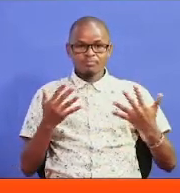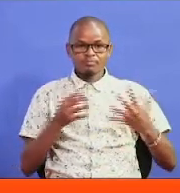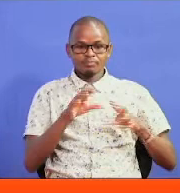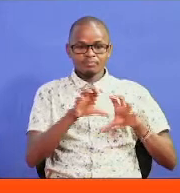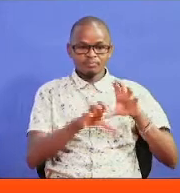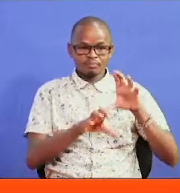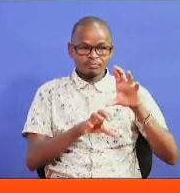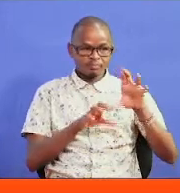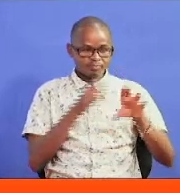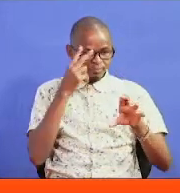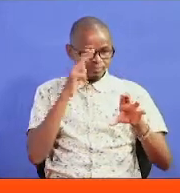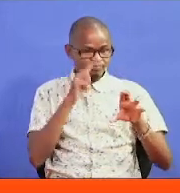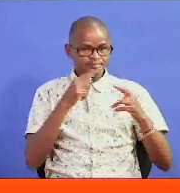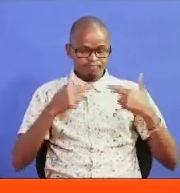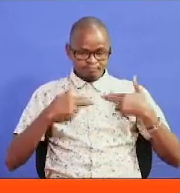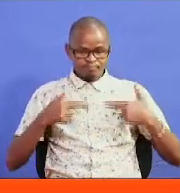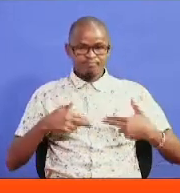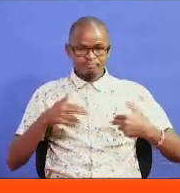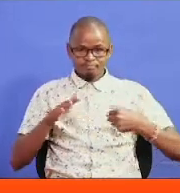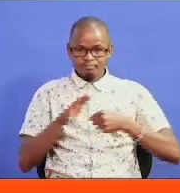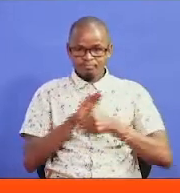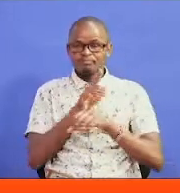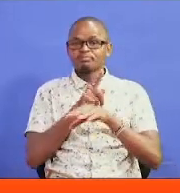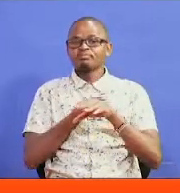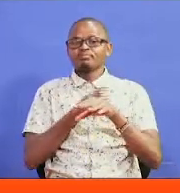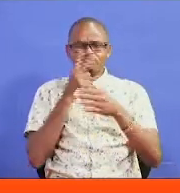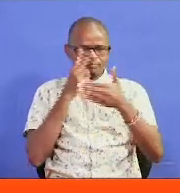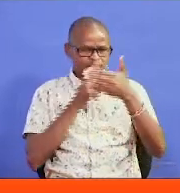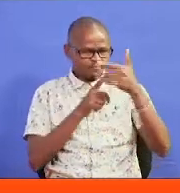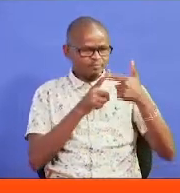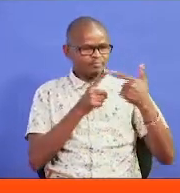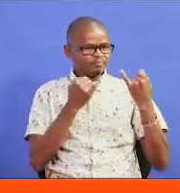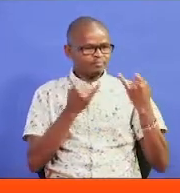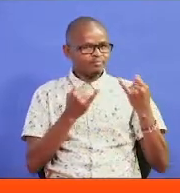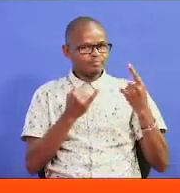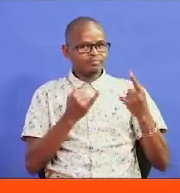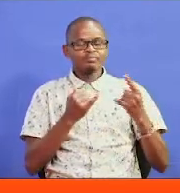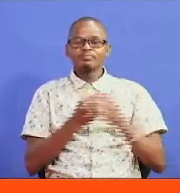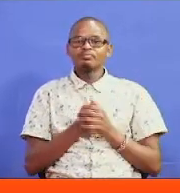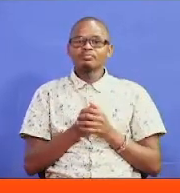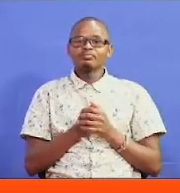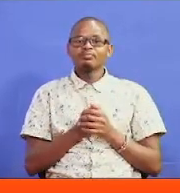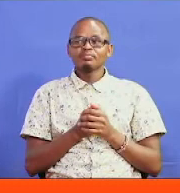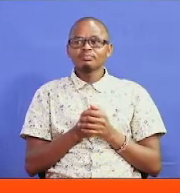the animals look so healthy. Of course, it's just healthy when you get to look at it, but now